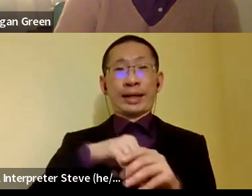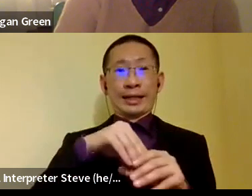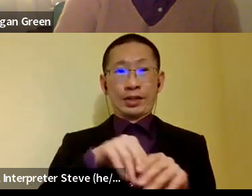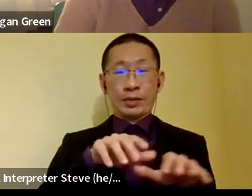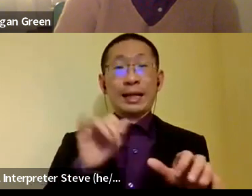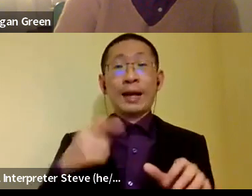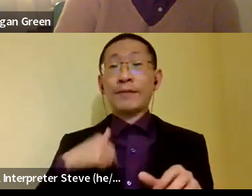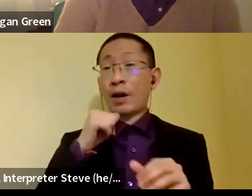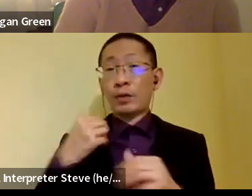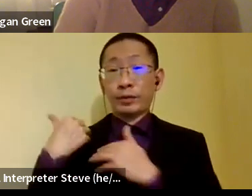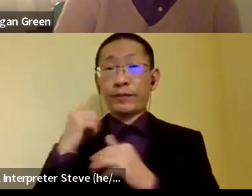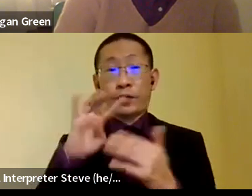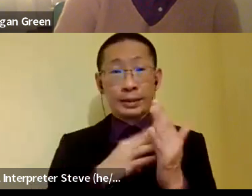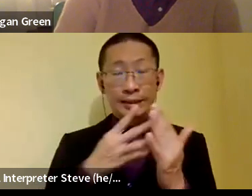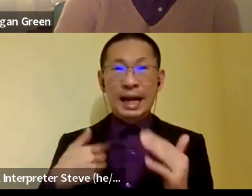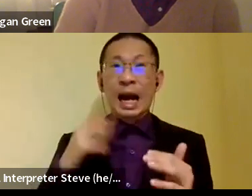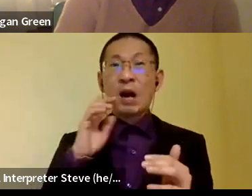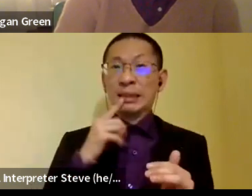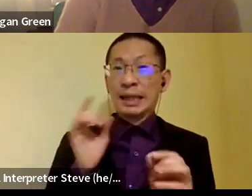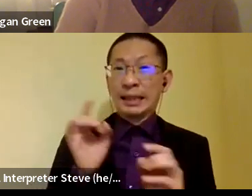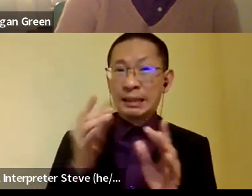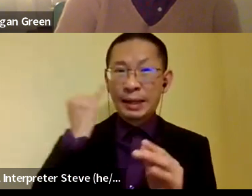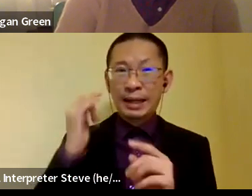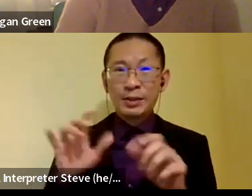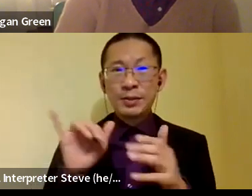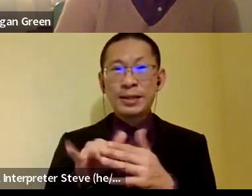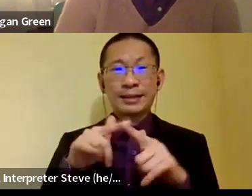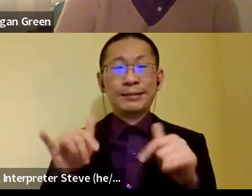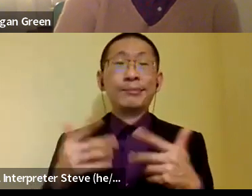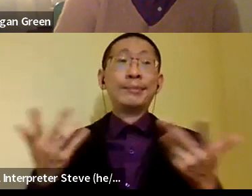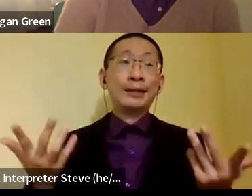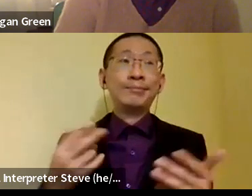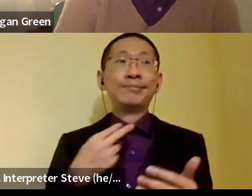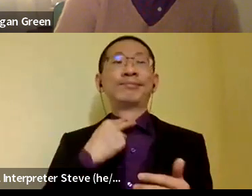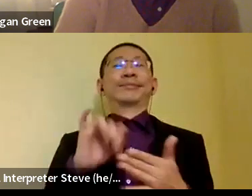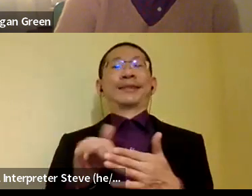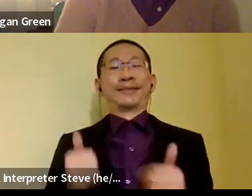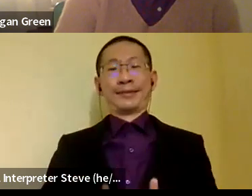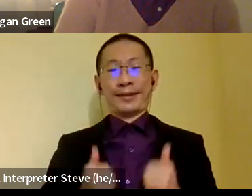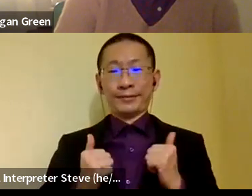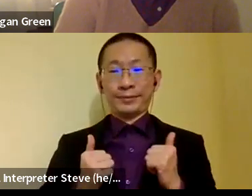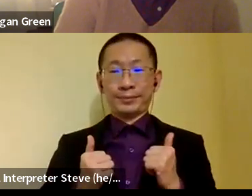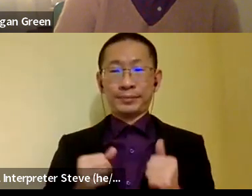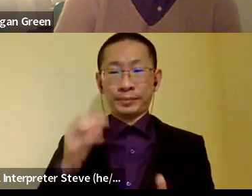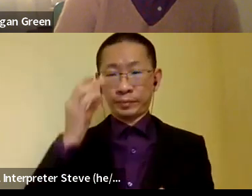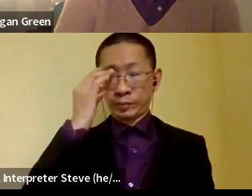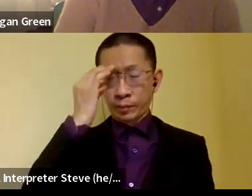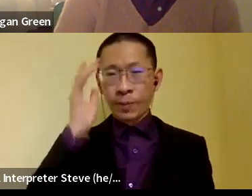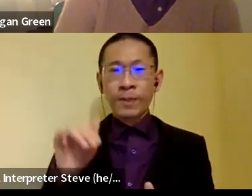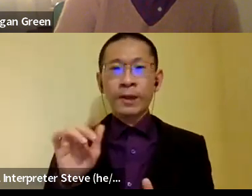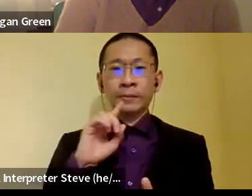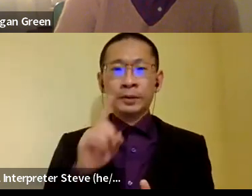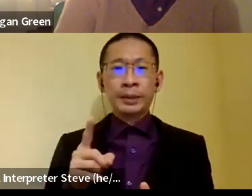for the scheduling of it, I'd say it was a terrible idea to do those at the same time. But here we are. So, you know, it's been